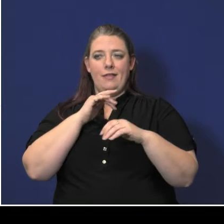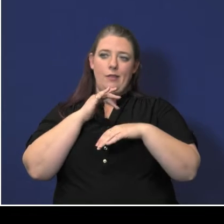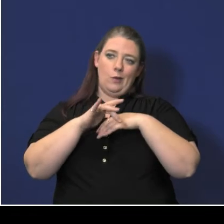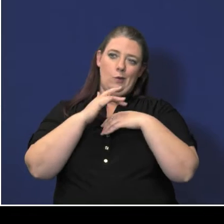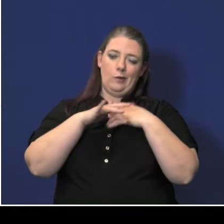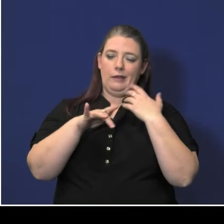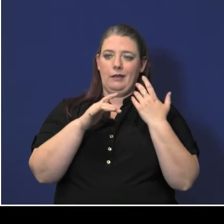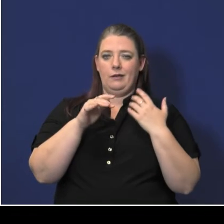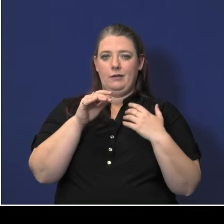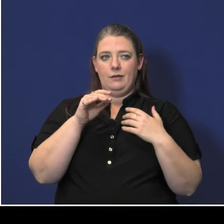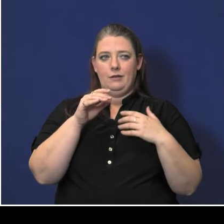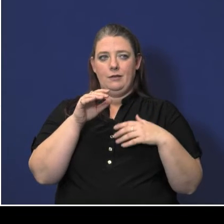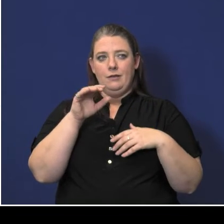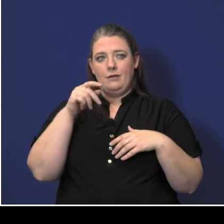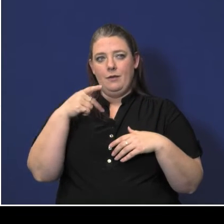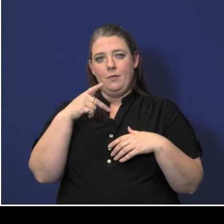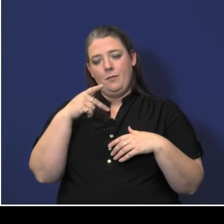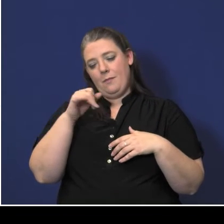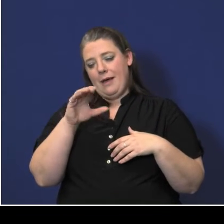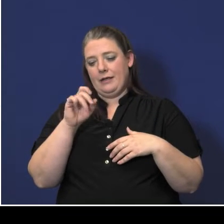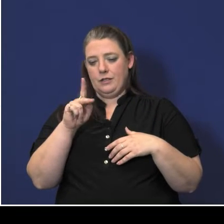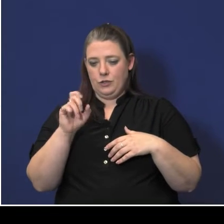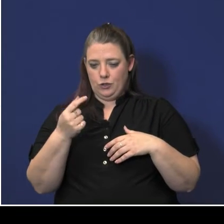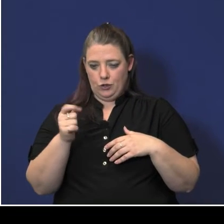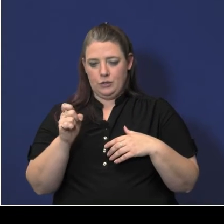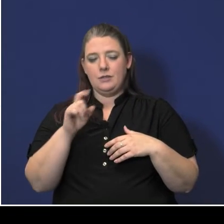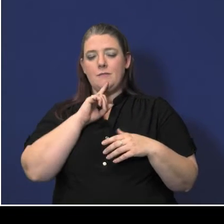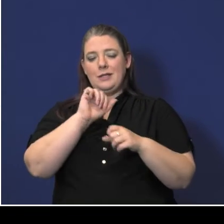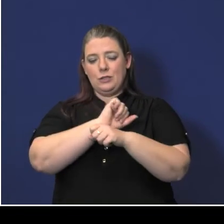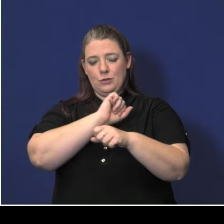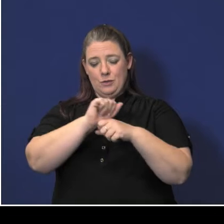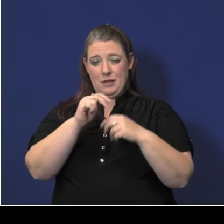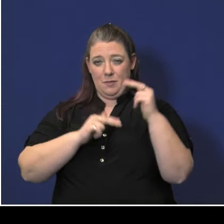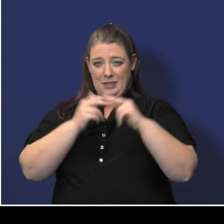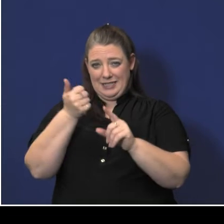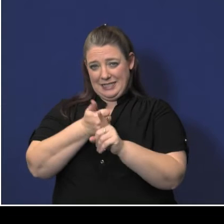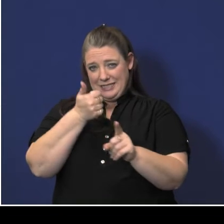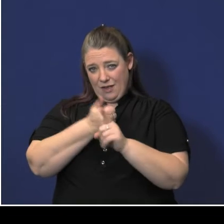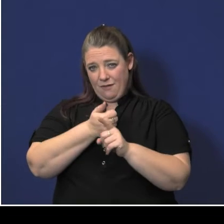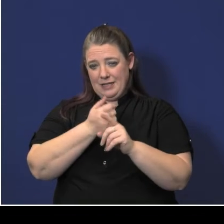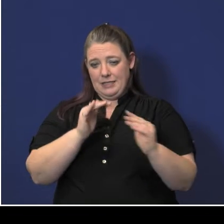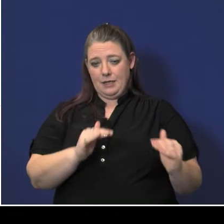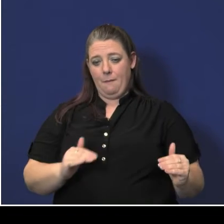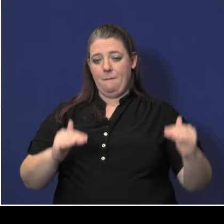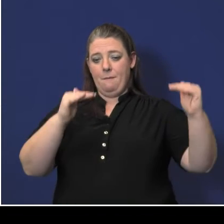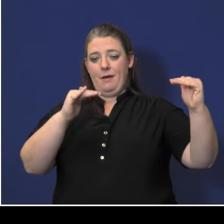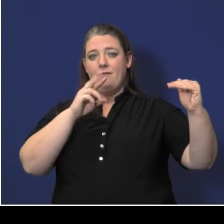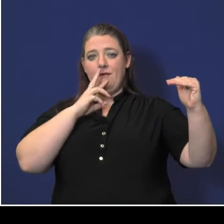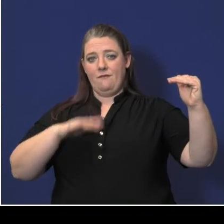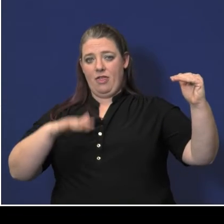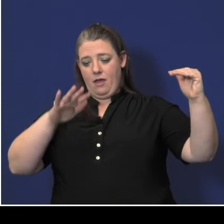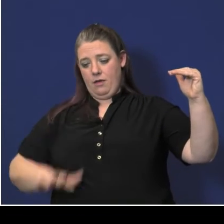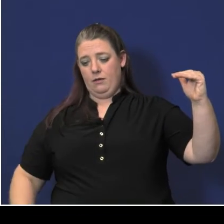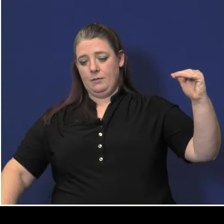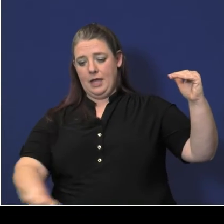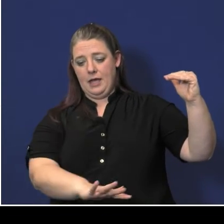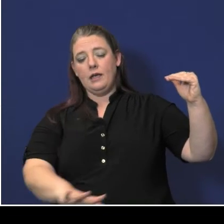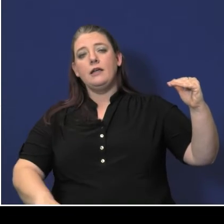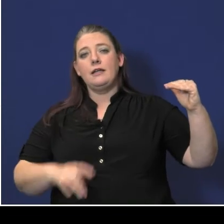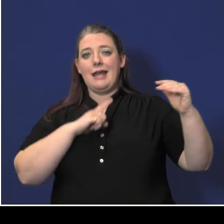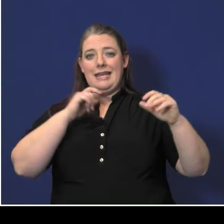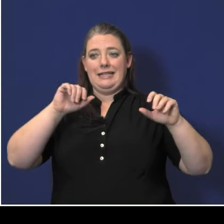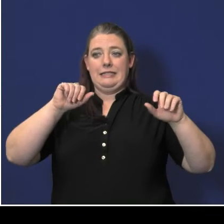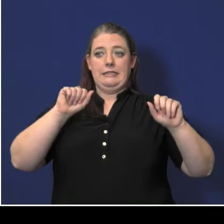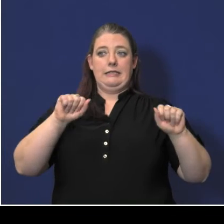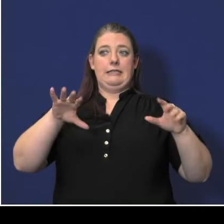ultimately with the building package to make sure that the buildings are not only set above a floodplain and an acceptable level for construction